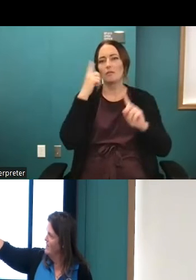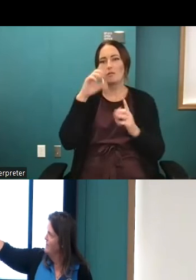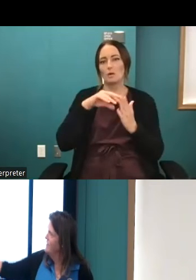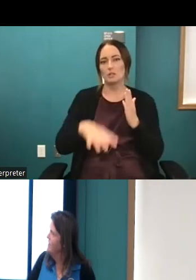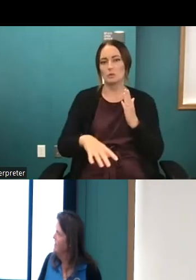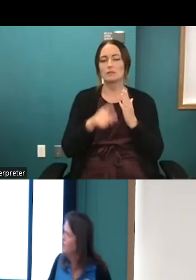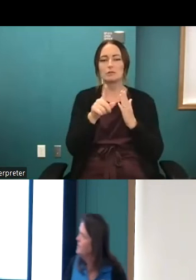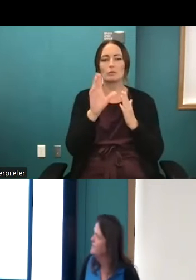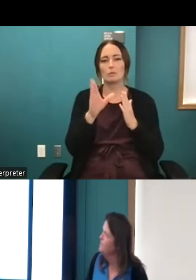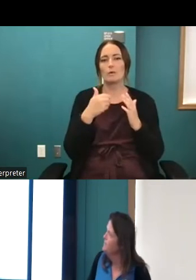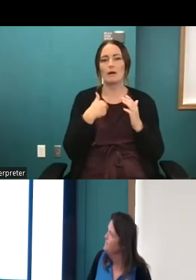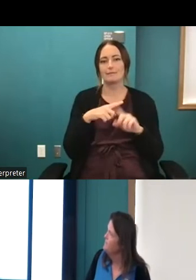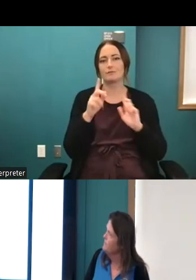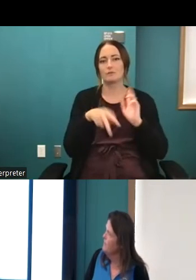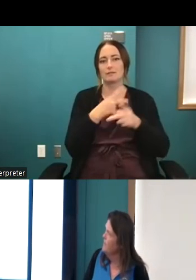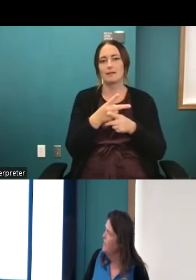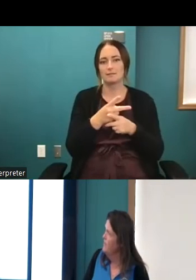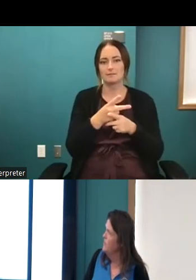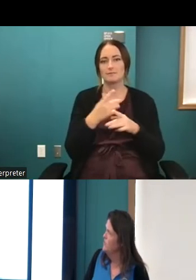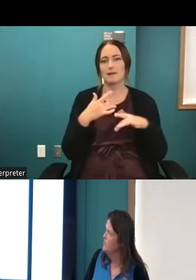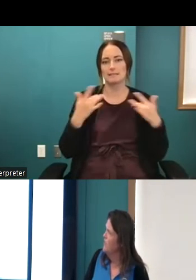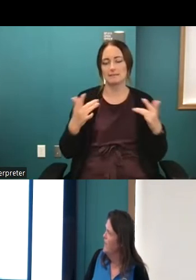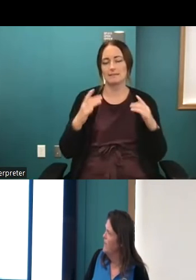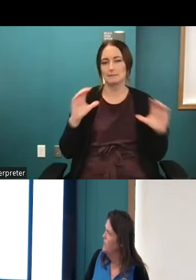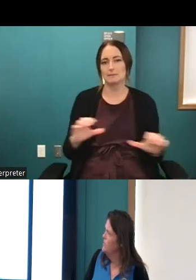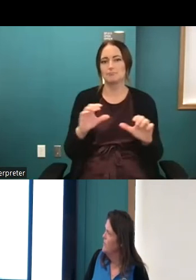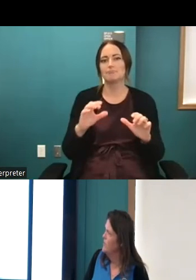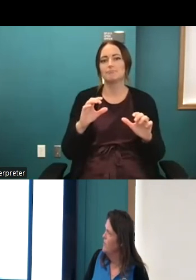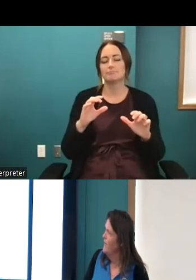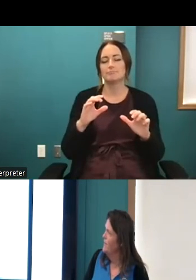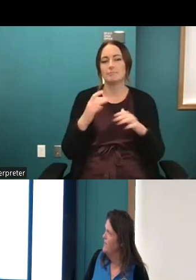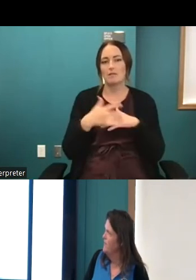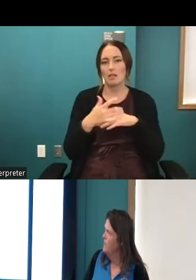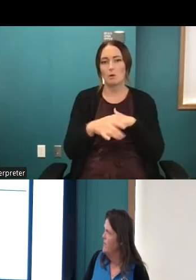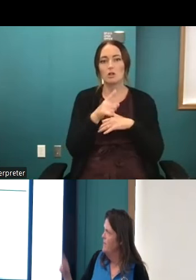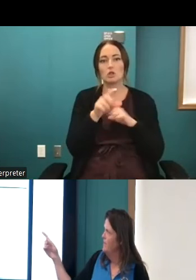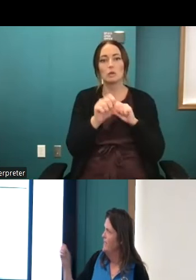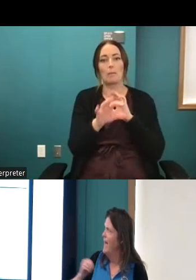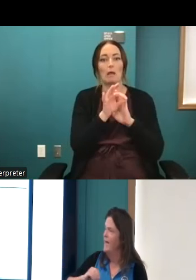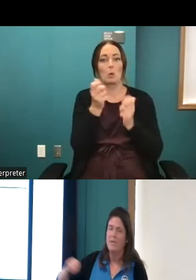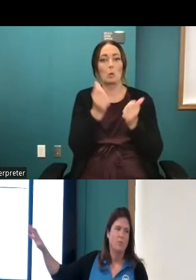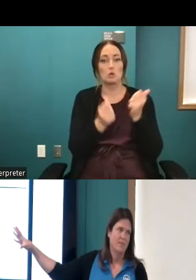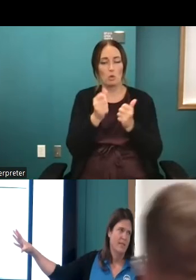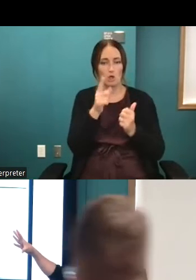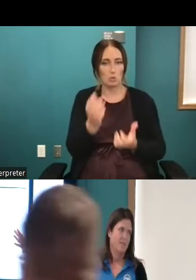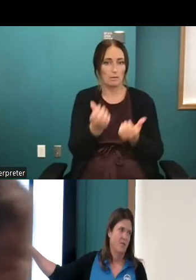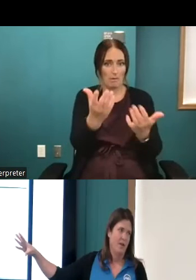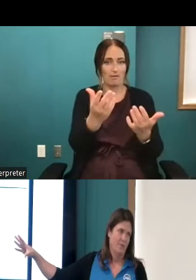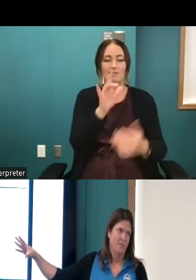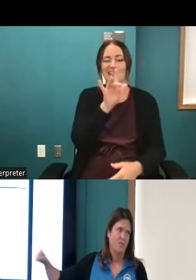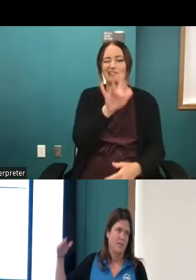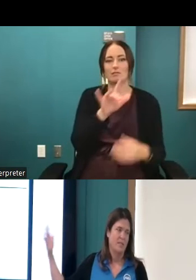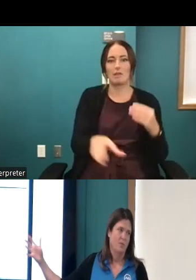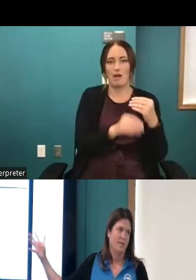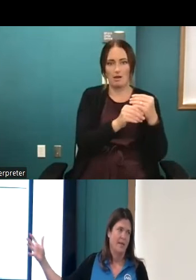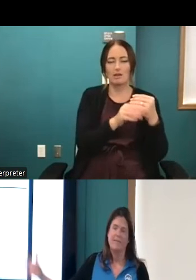of activities in here. But you could choose your client, which one you're recommending for them, click add, and it will send it to their